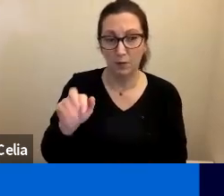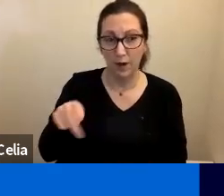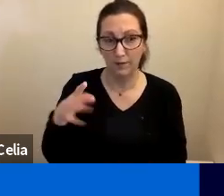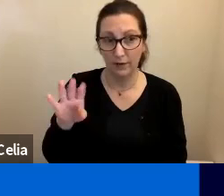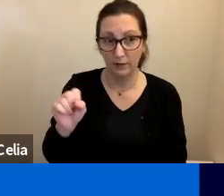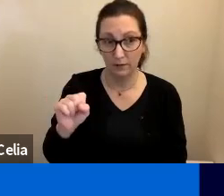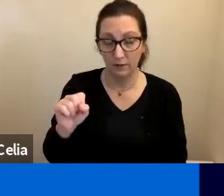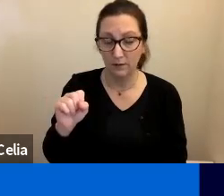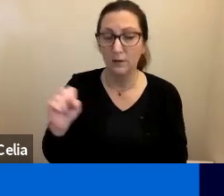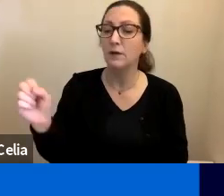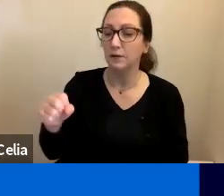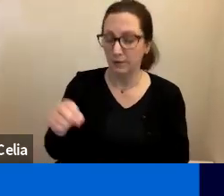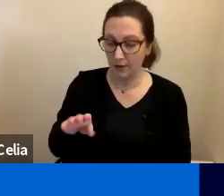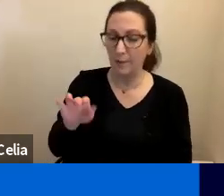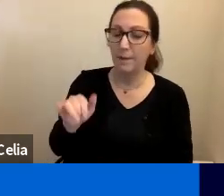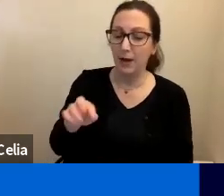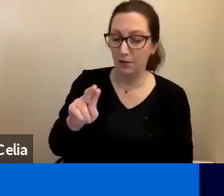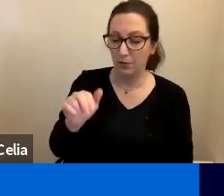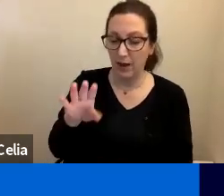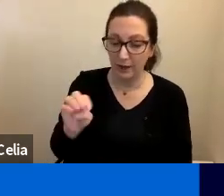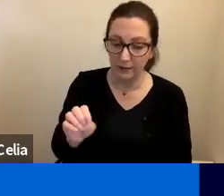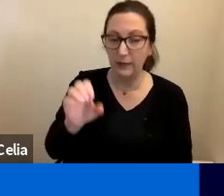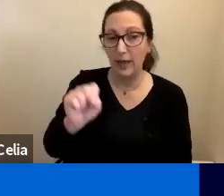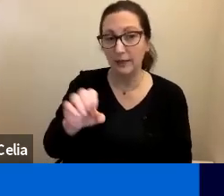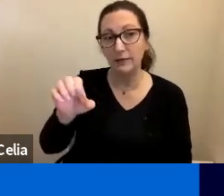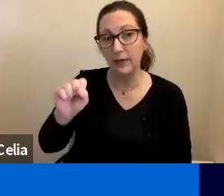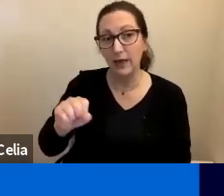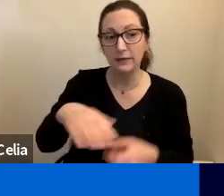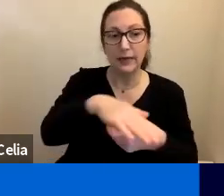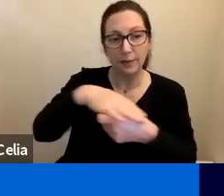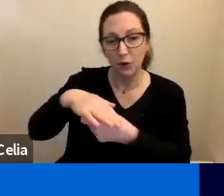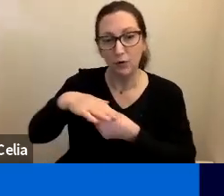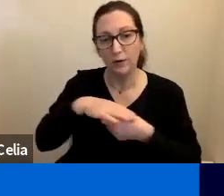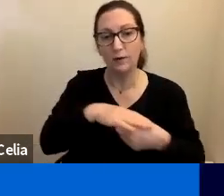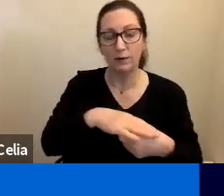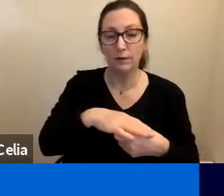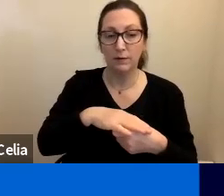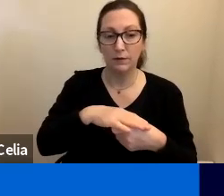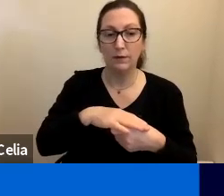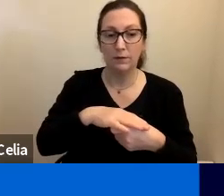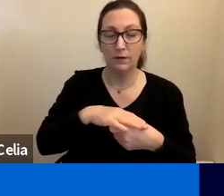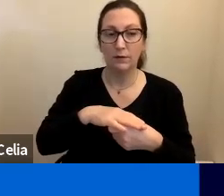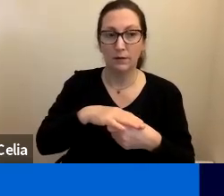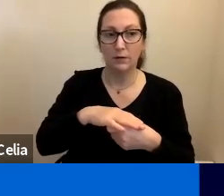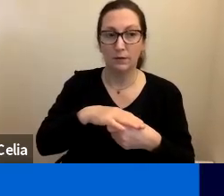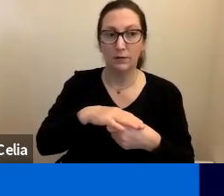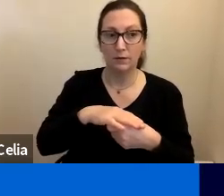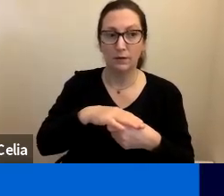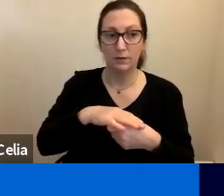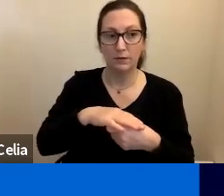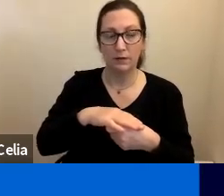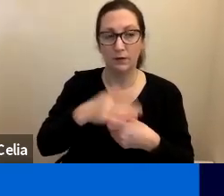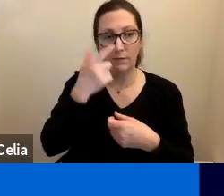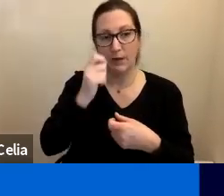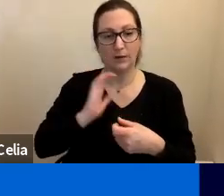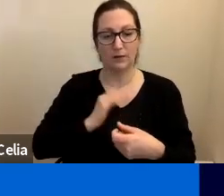By race, by socioeconomic status, by neighborhood, given the charge that we have as a